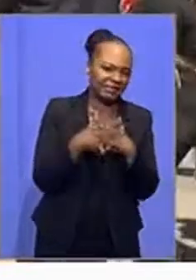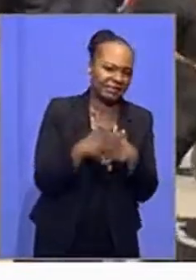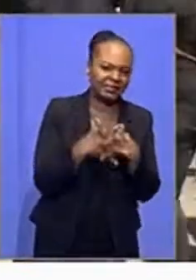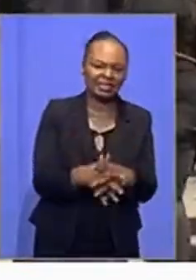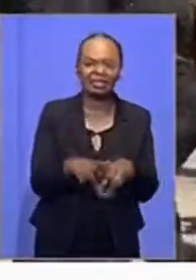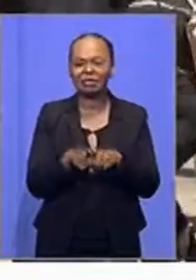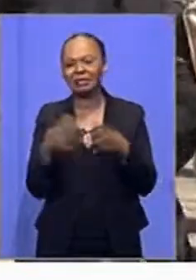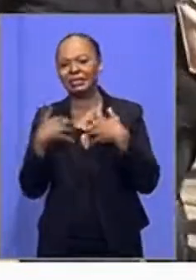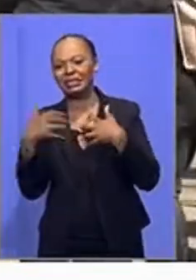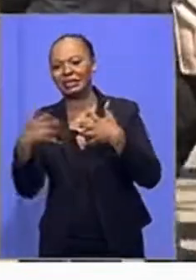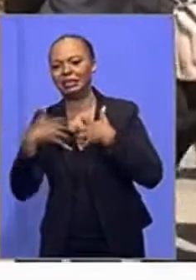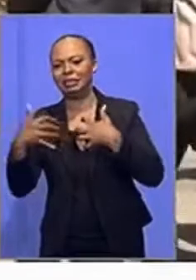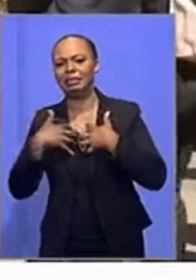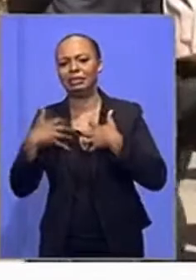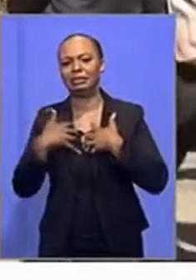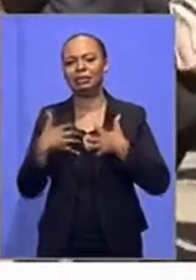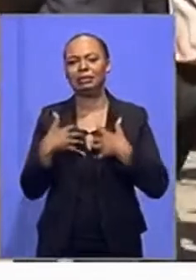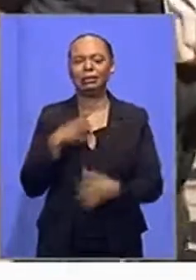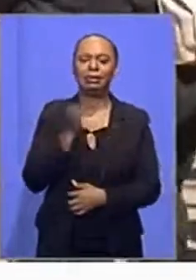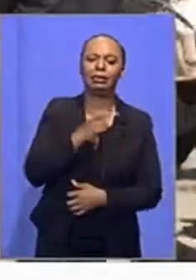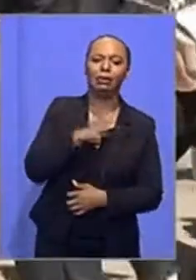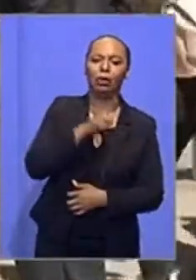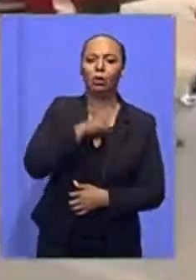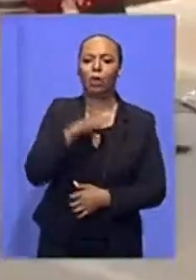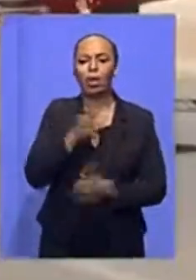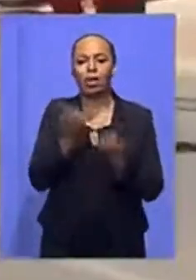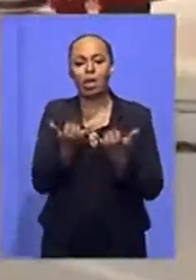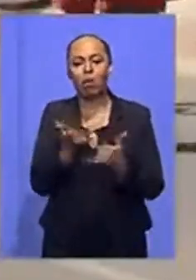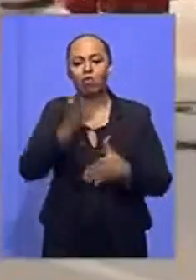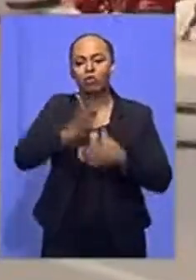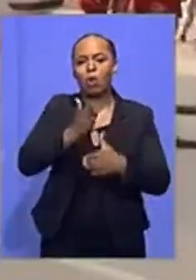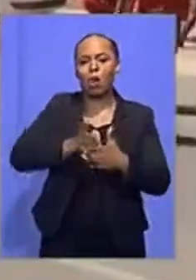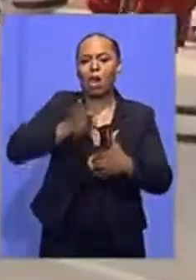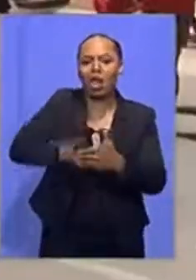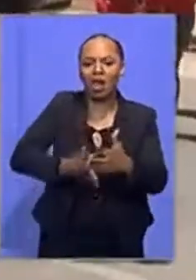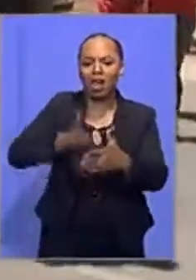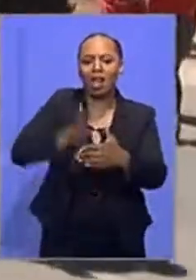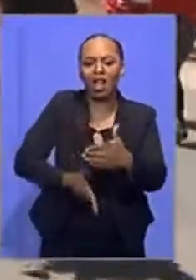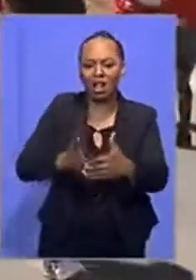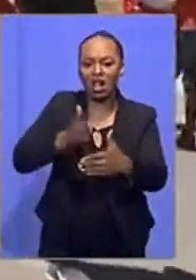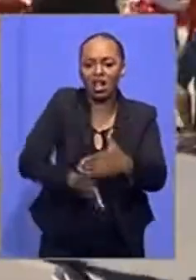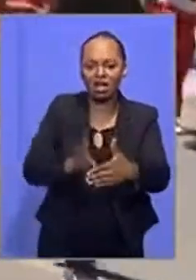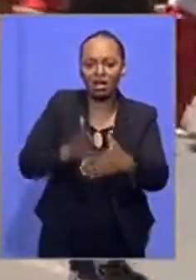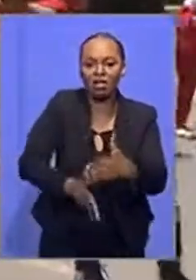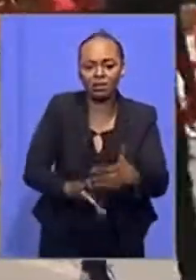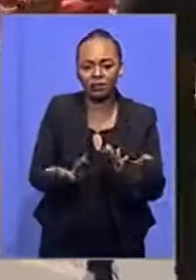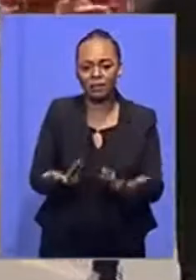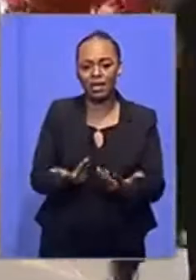ba neya memorandamo. EFF e be etile pele mogwanto wo.